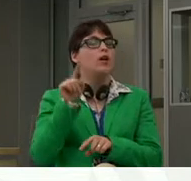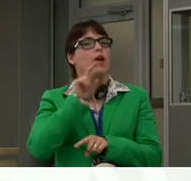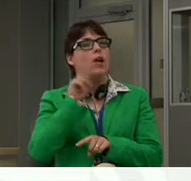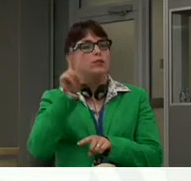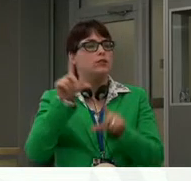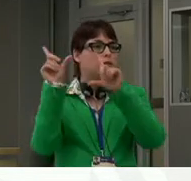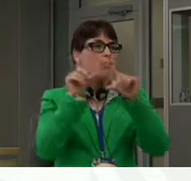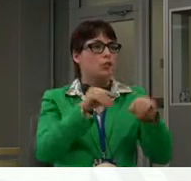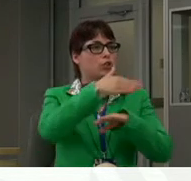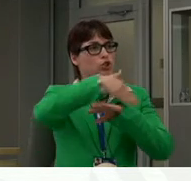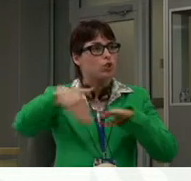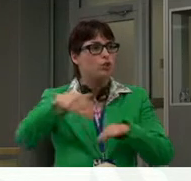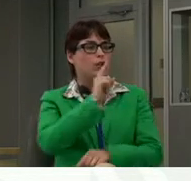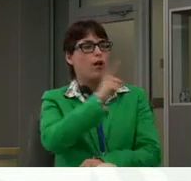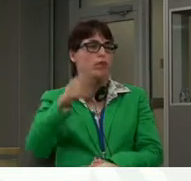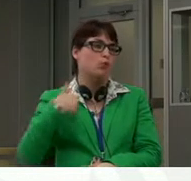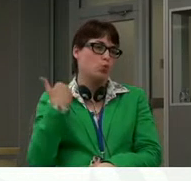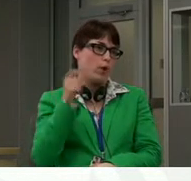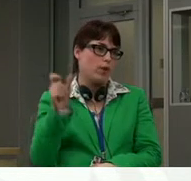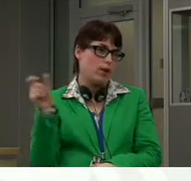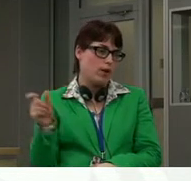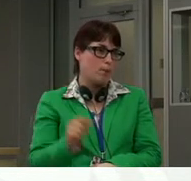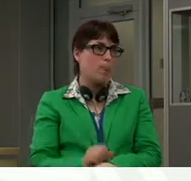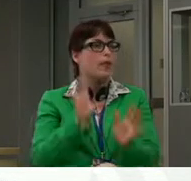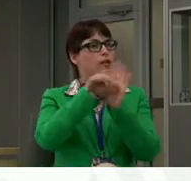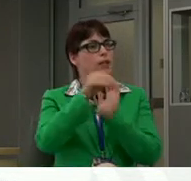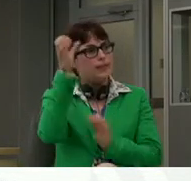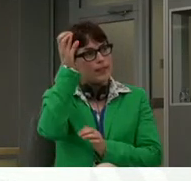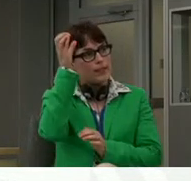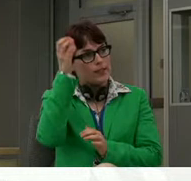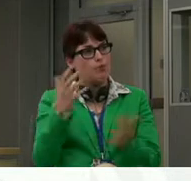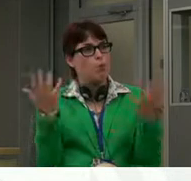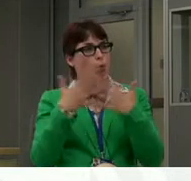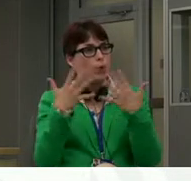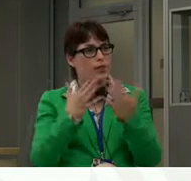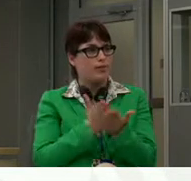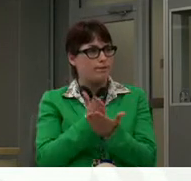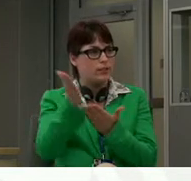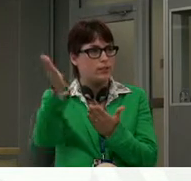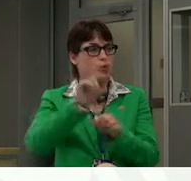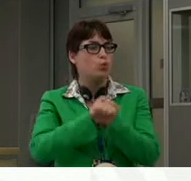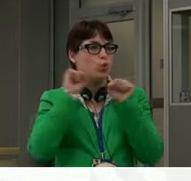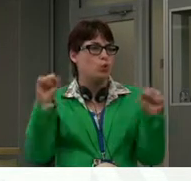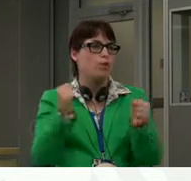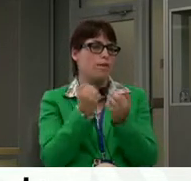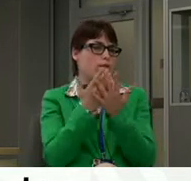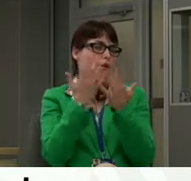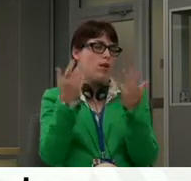is based on our values and based on breaking the barriers for all of the